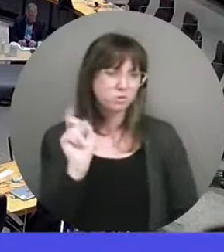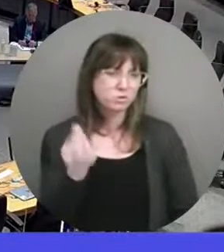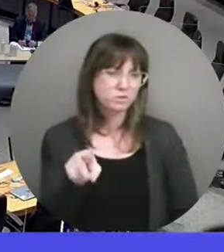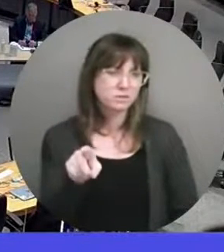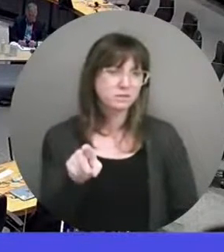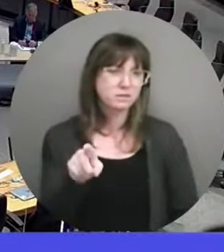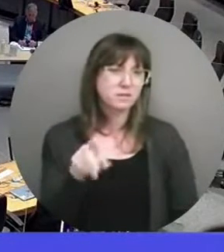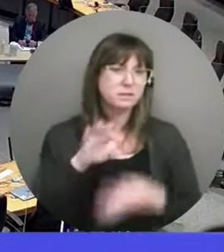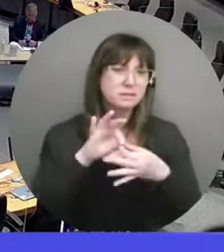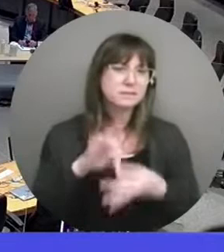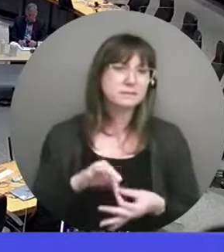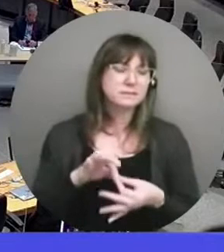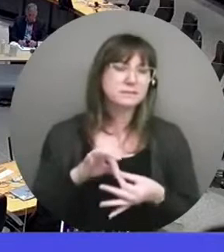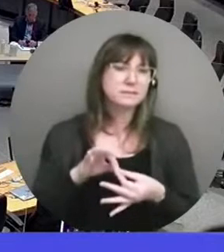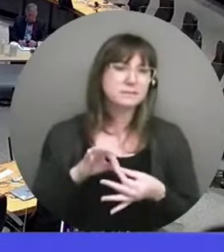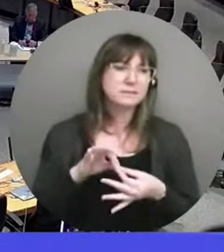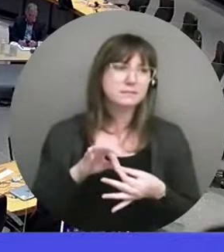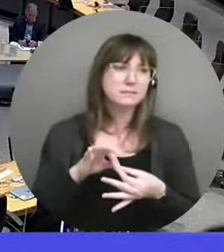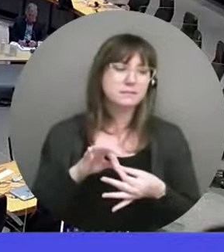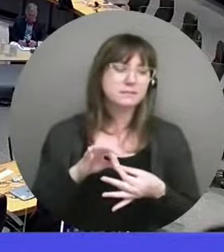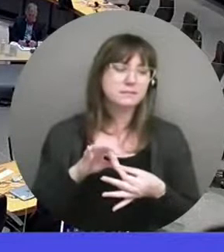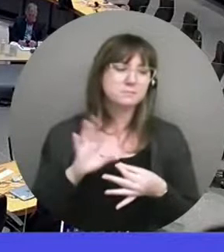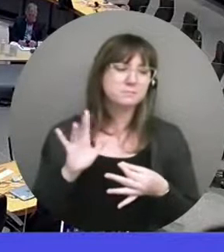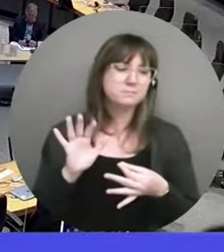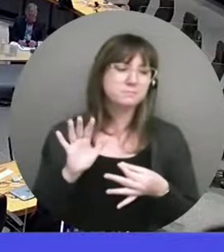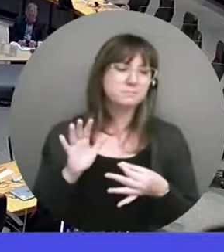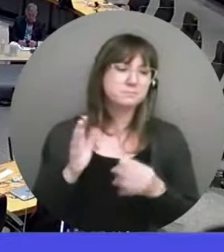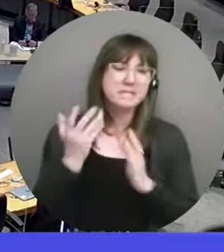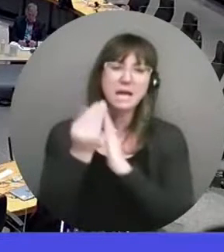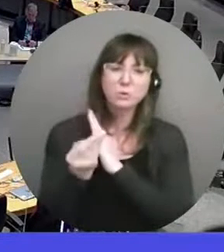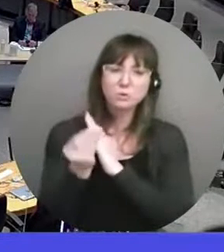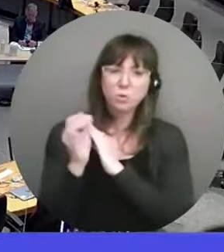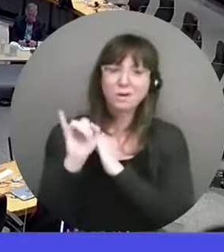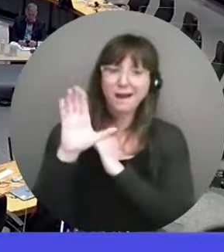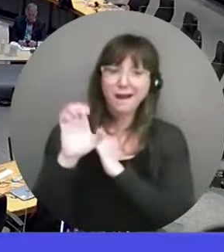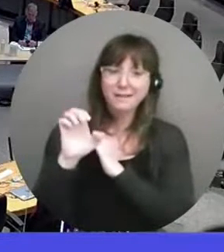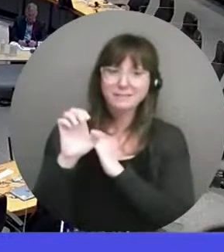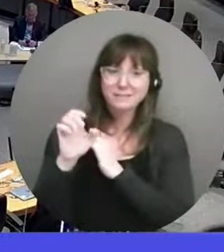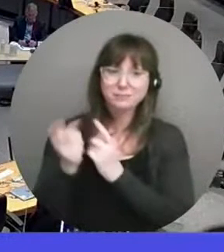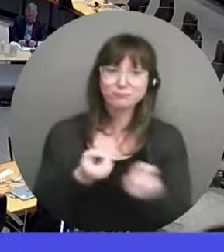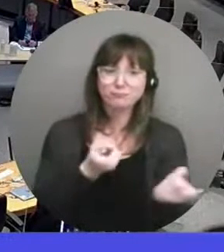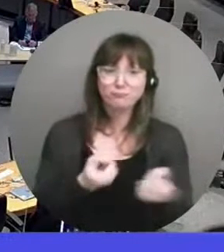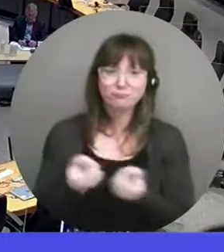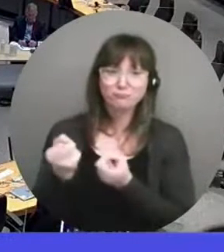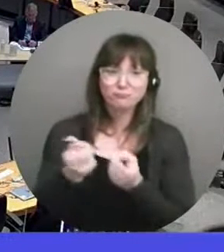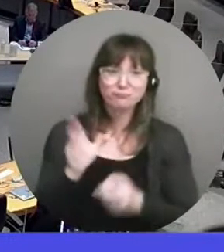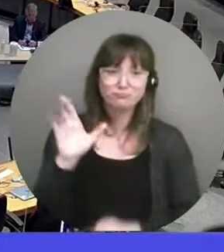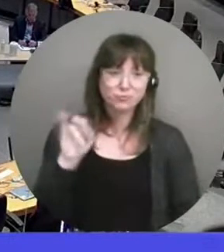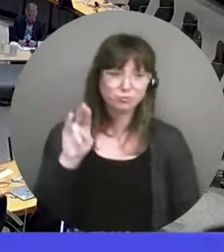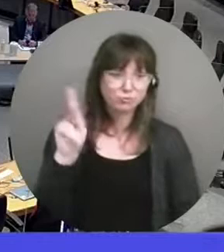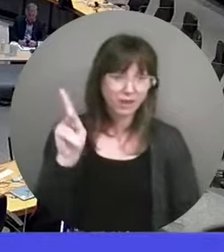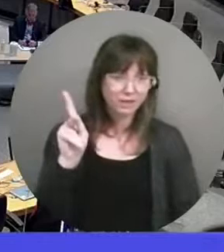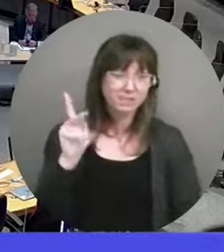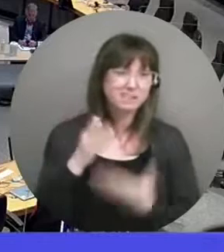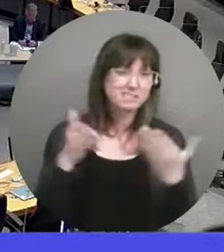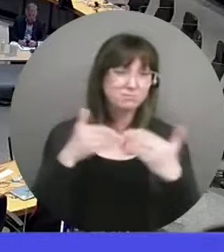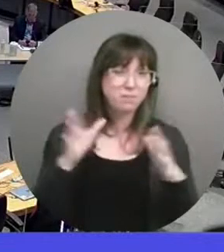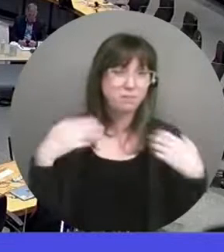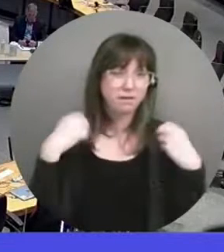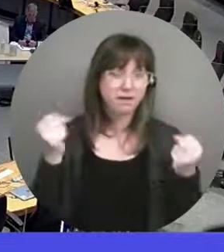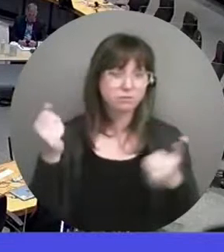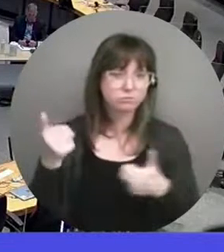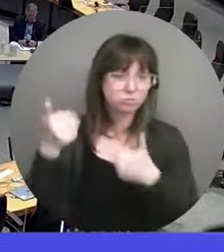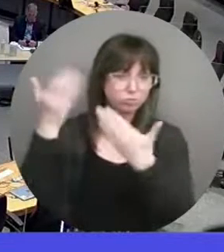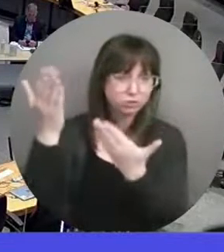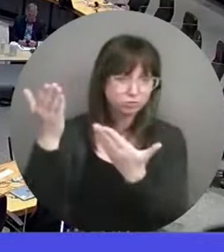around the outdoor ice rinks this winter, with the suggestions from public health officials, to get